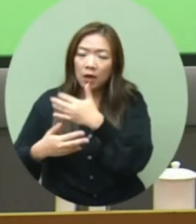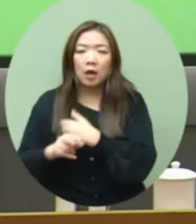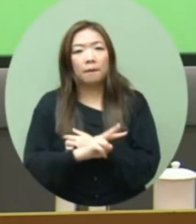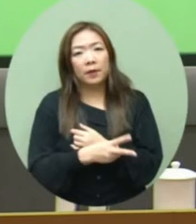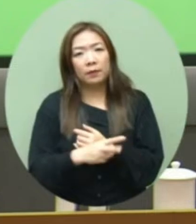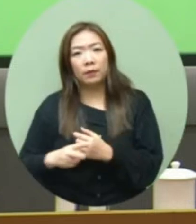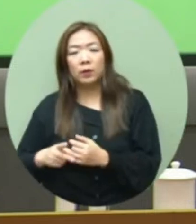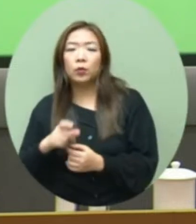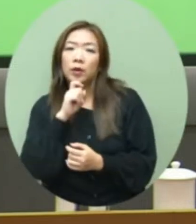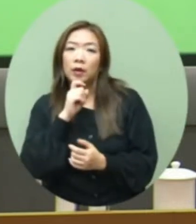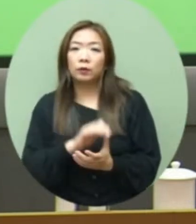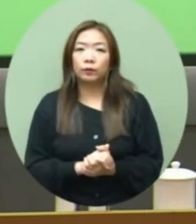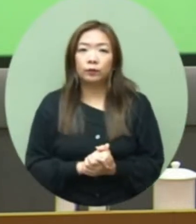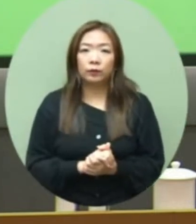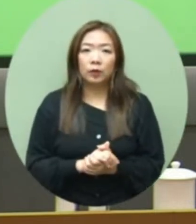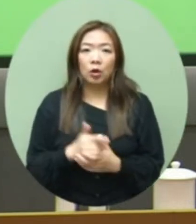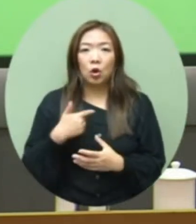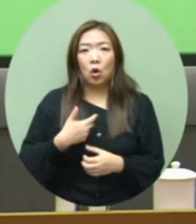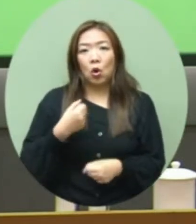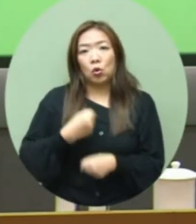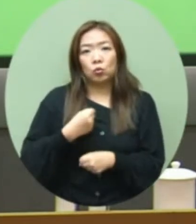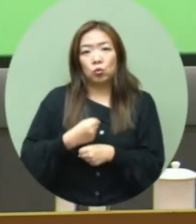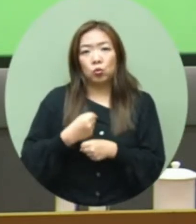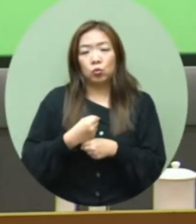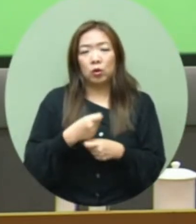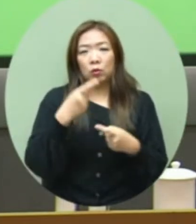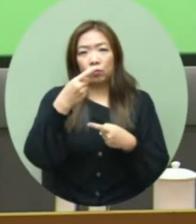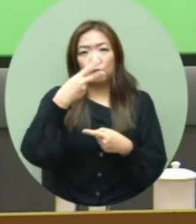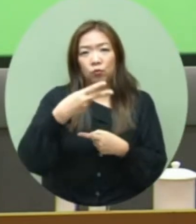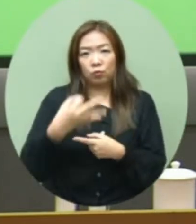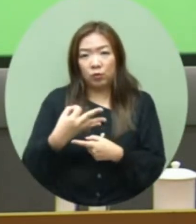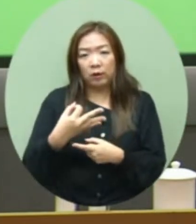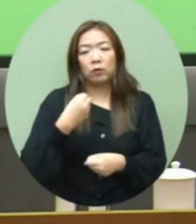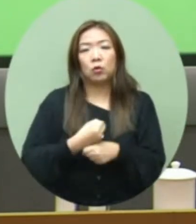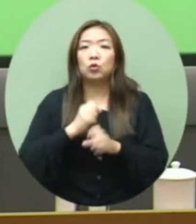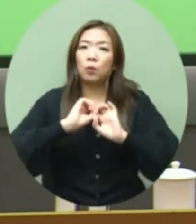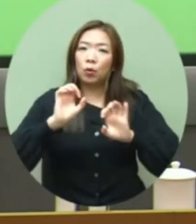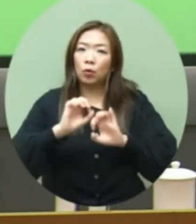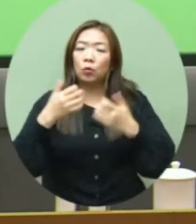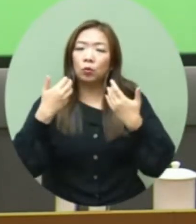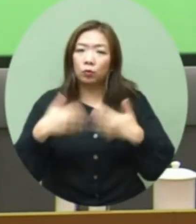The objective evolves with the times.